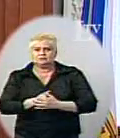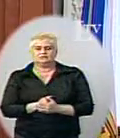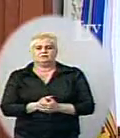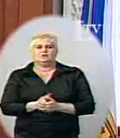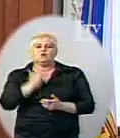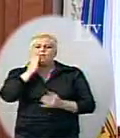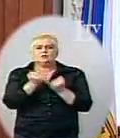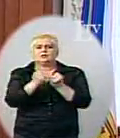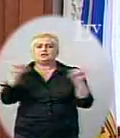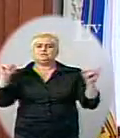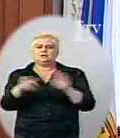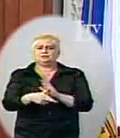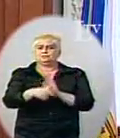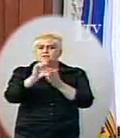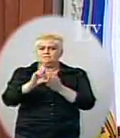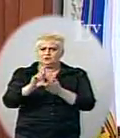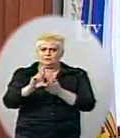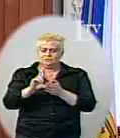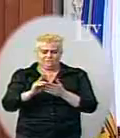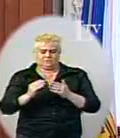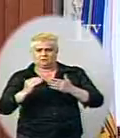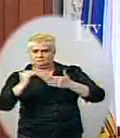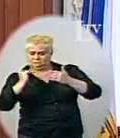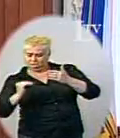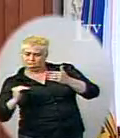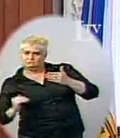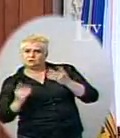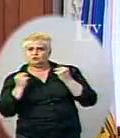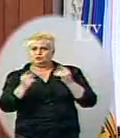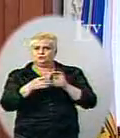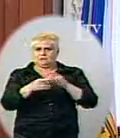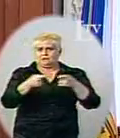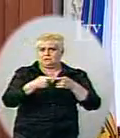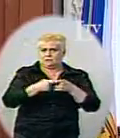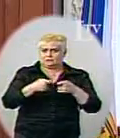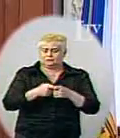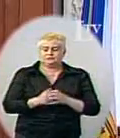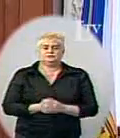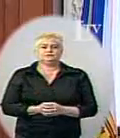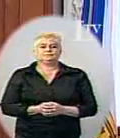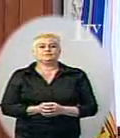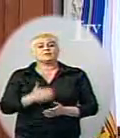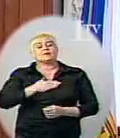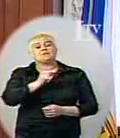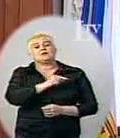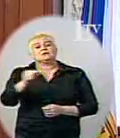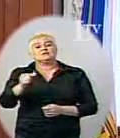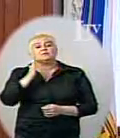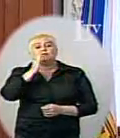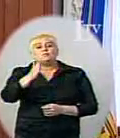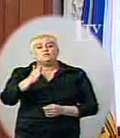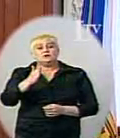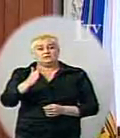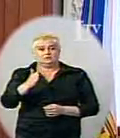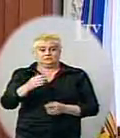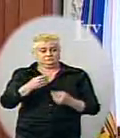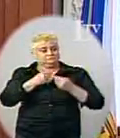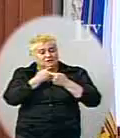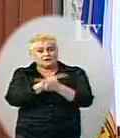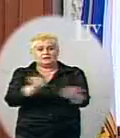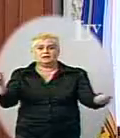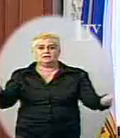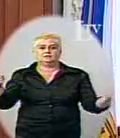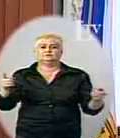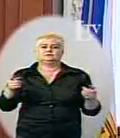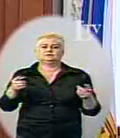independent public reviews of the next steps in the electricity plans. My government will release the cleaner energy framework